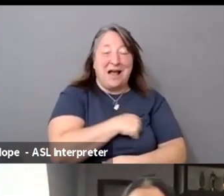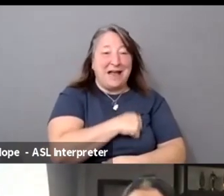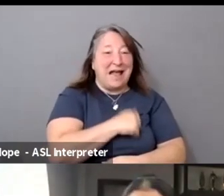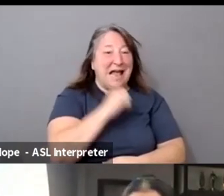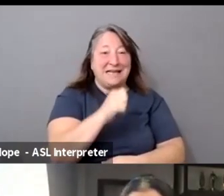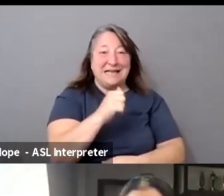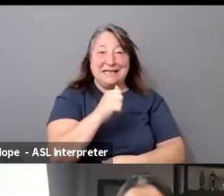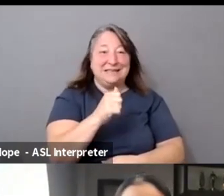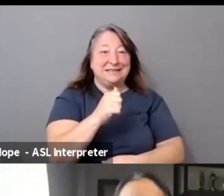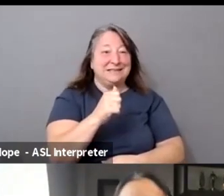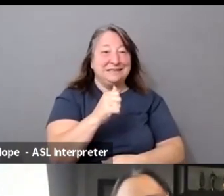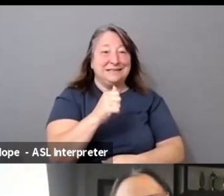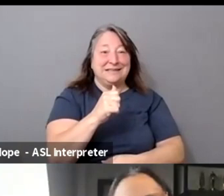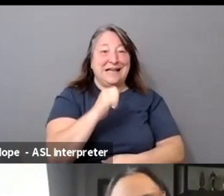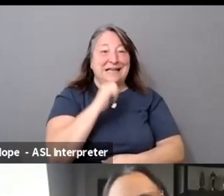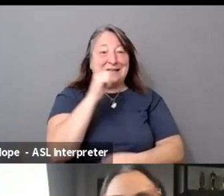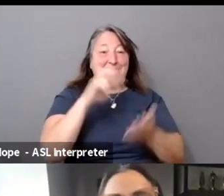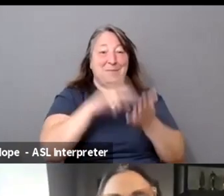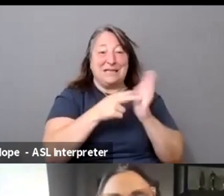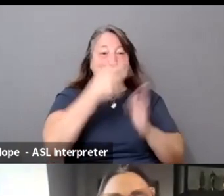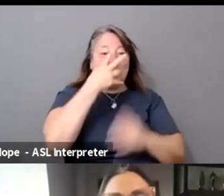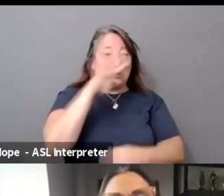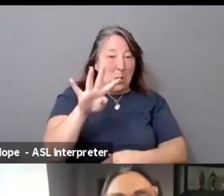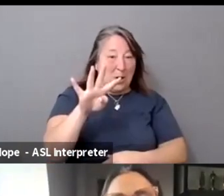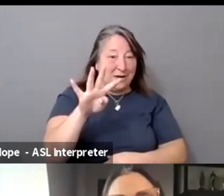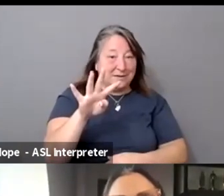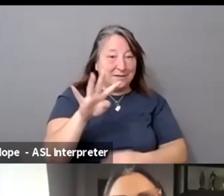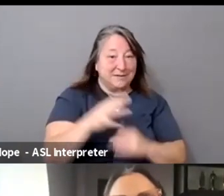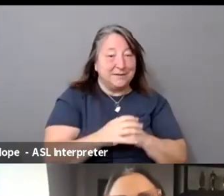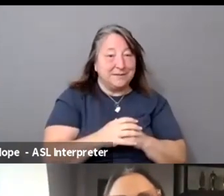that. I just wanted to say that